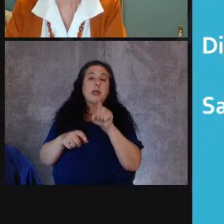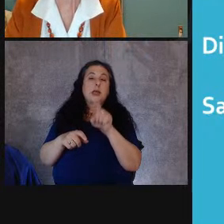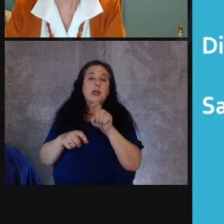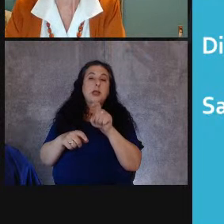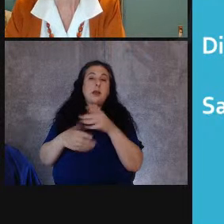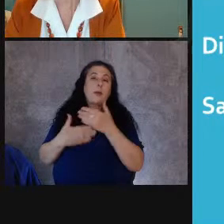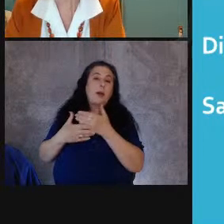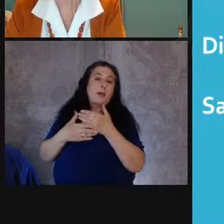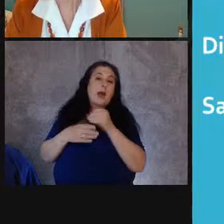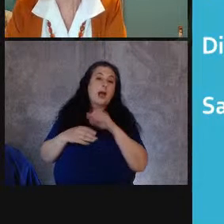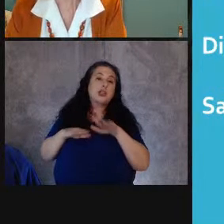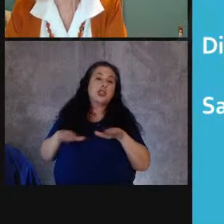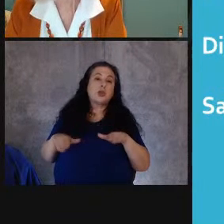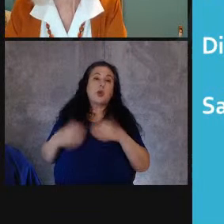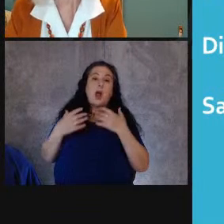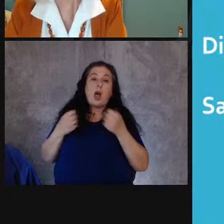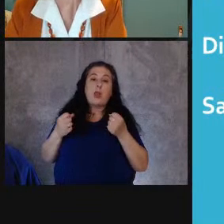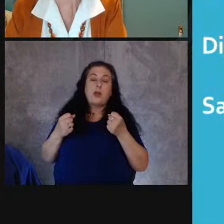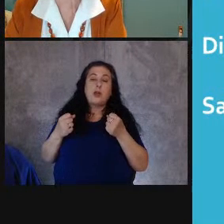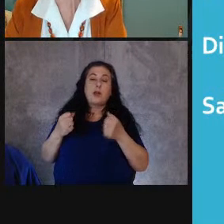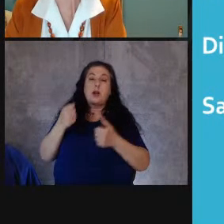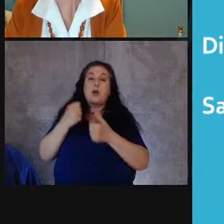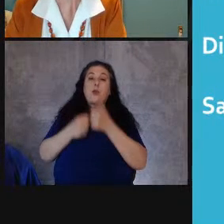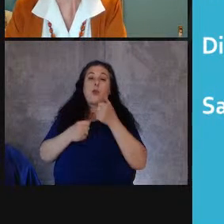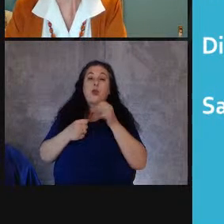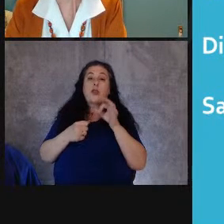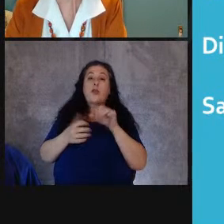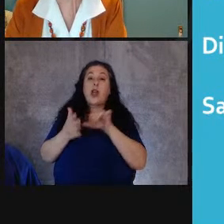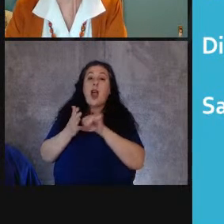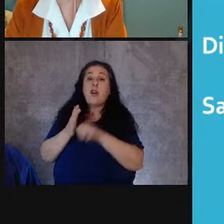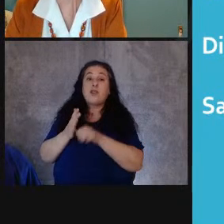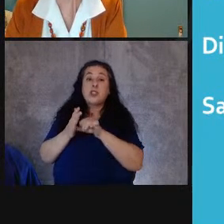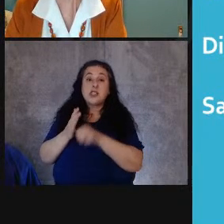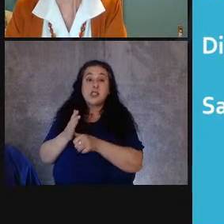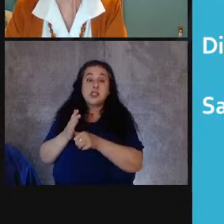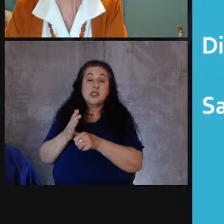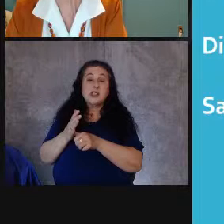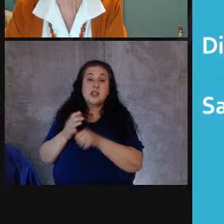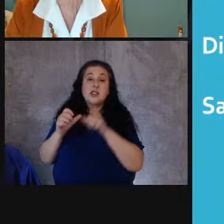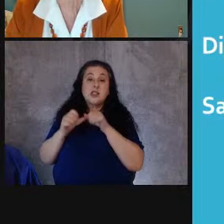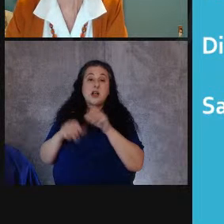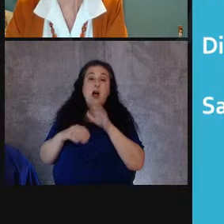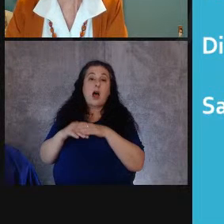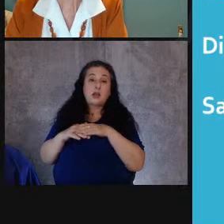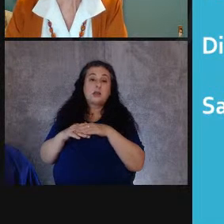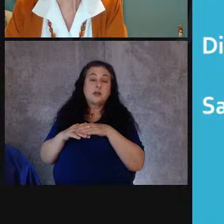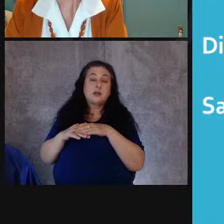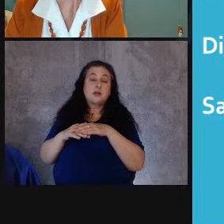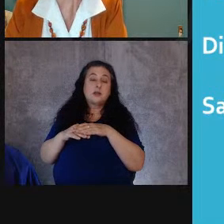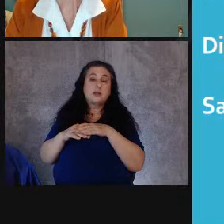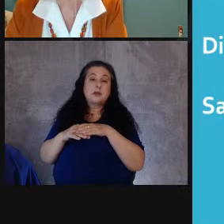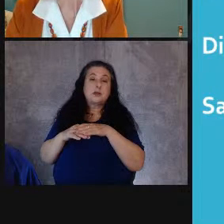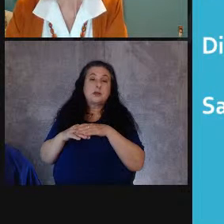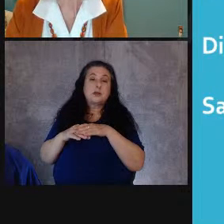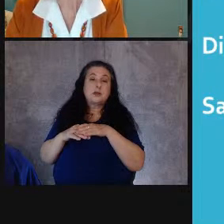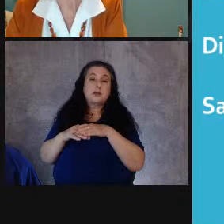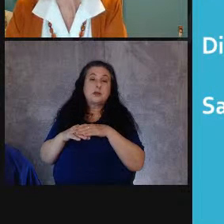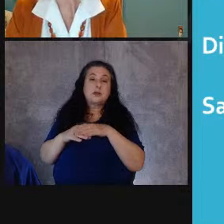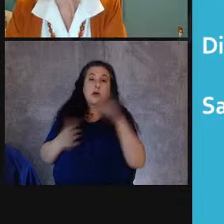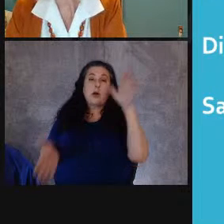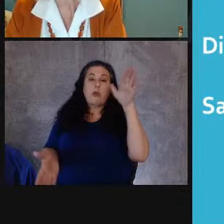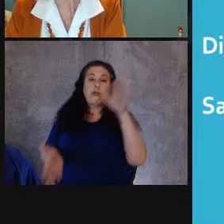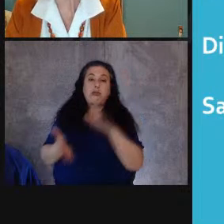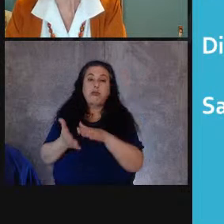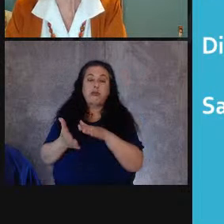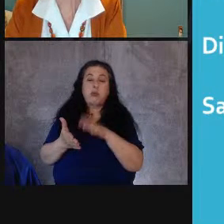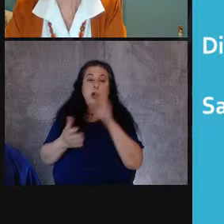infants and children healthy. And so most of the emphasis was still on cutting down on